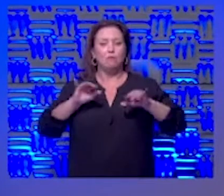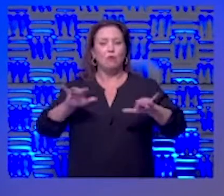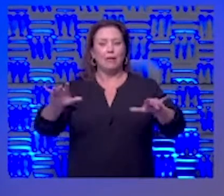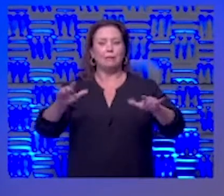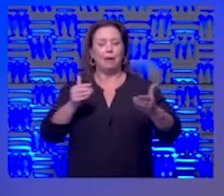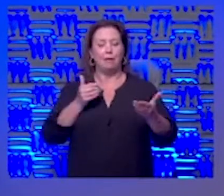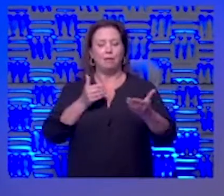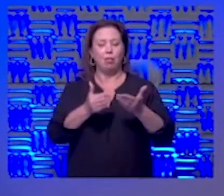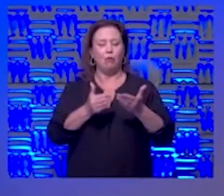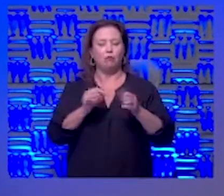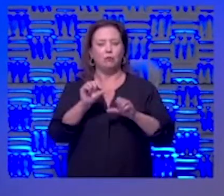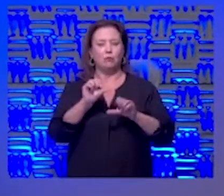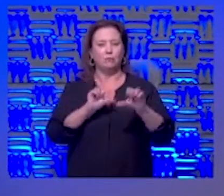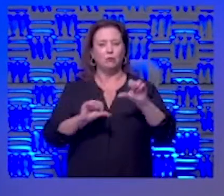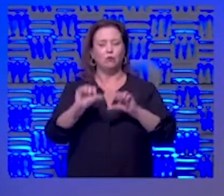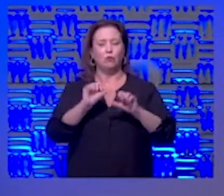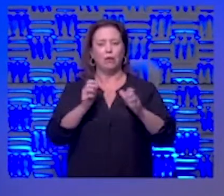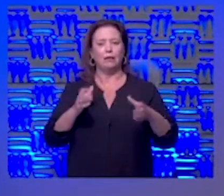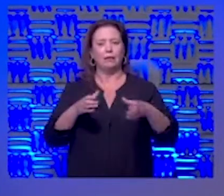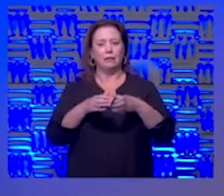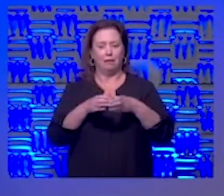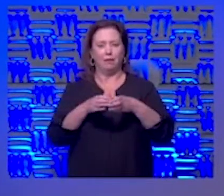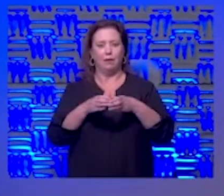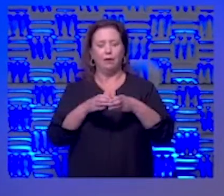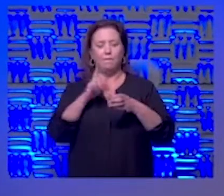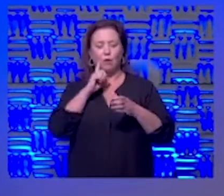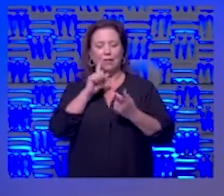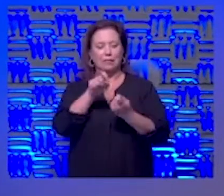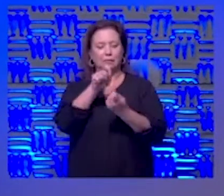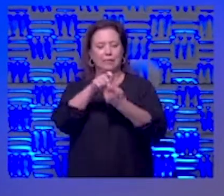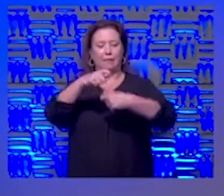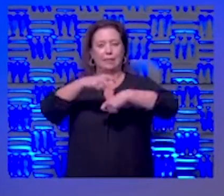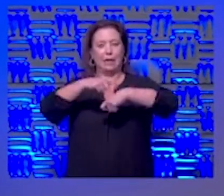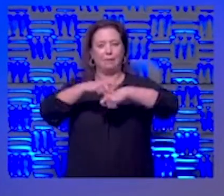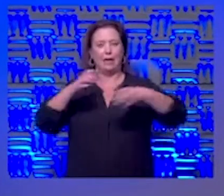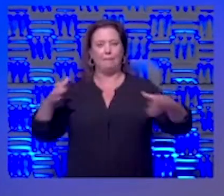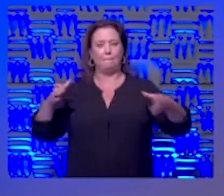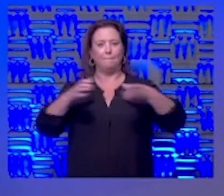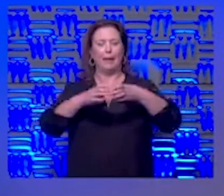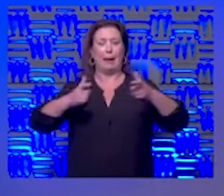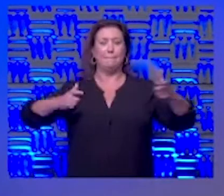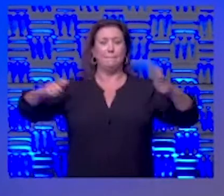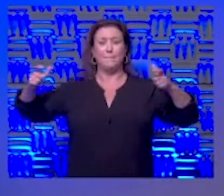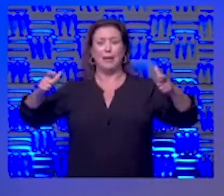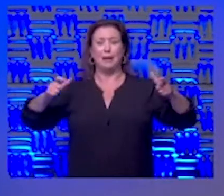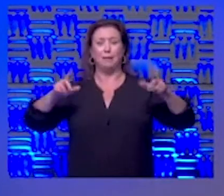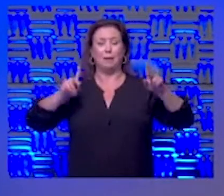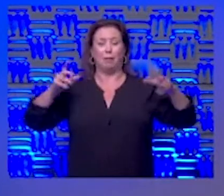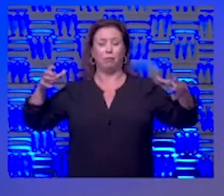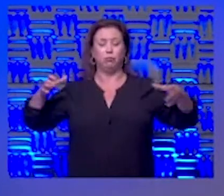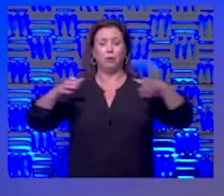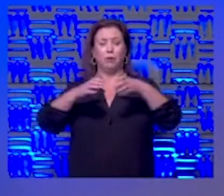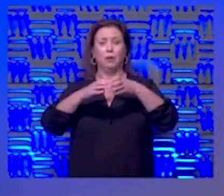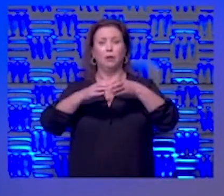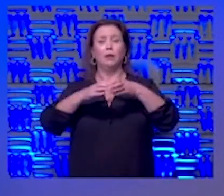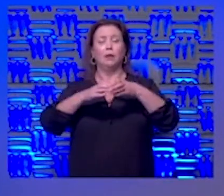close contact for a certain amount of time and in large gatherings. Also with fomites or inanimate